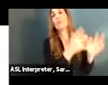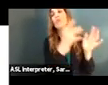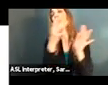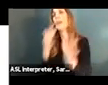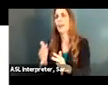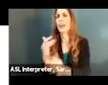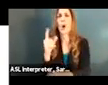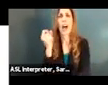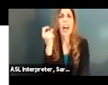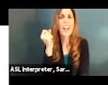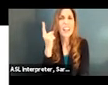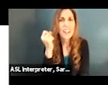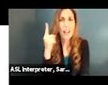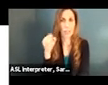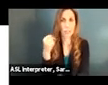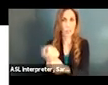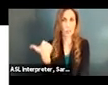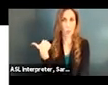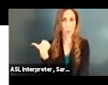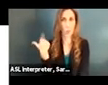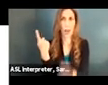only 11 years ago,